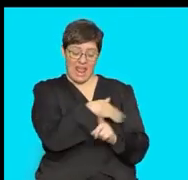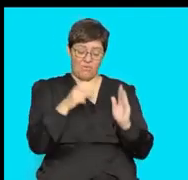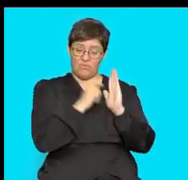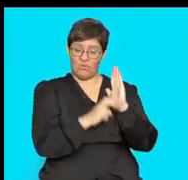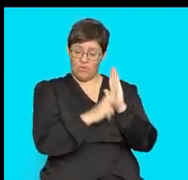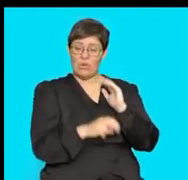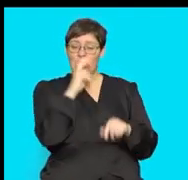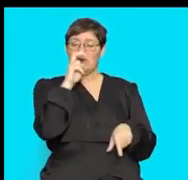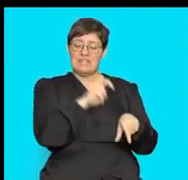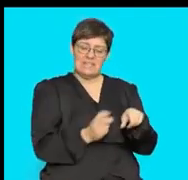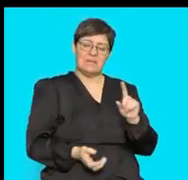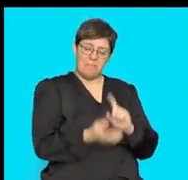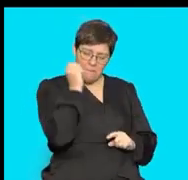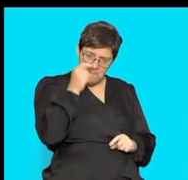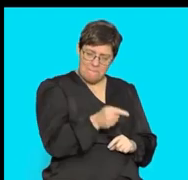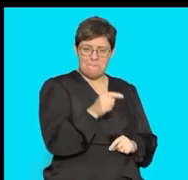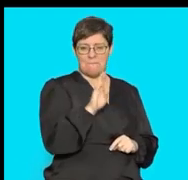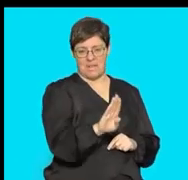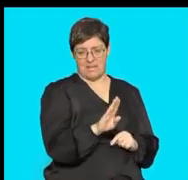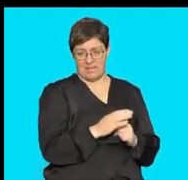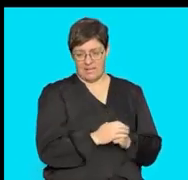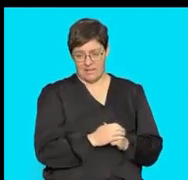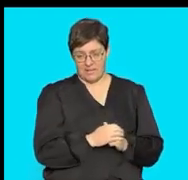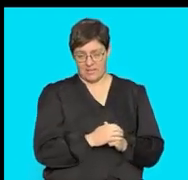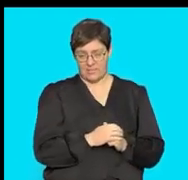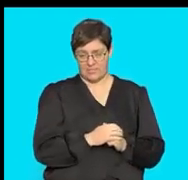area rule, we need to find B.